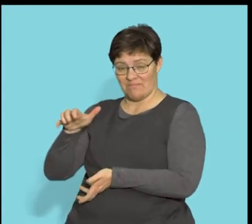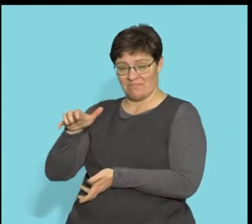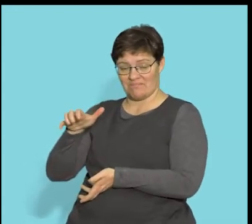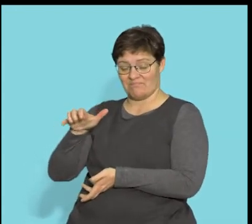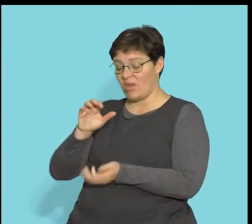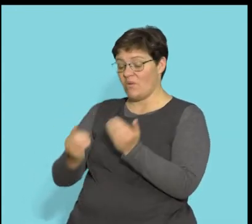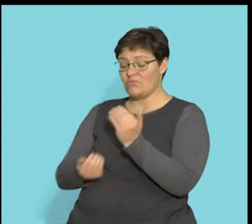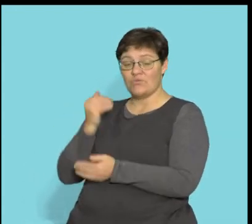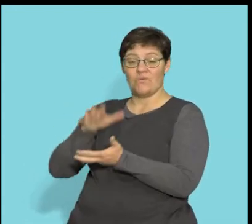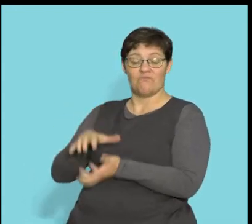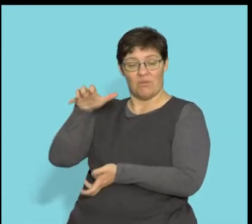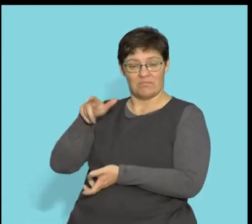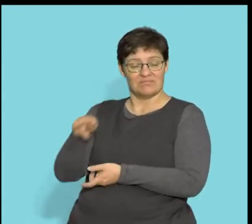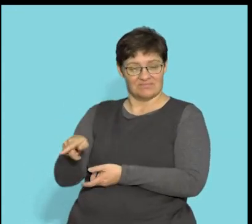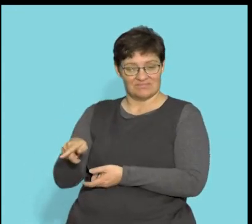new volume